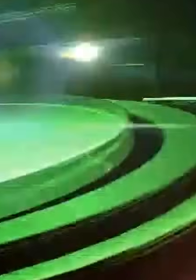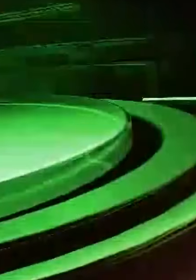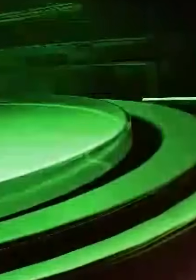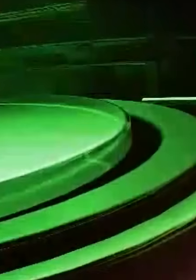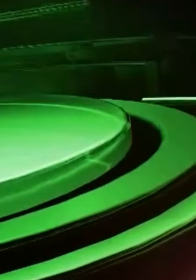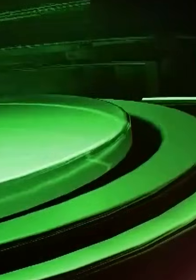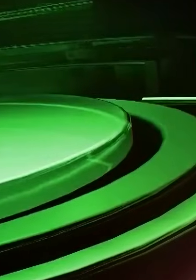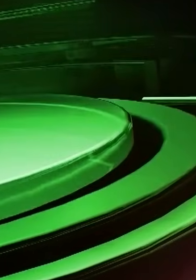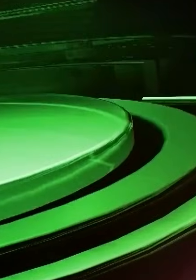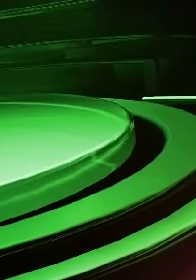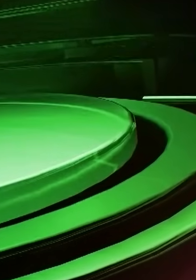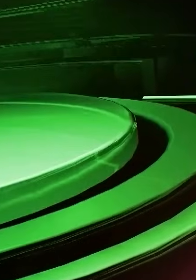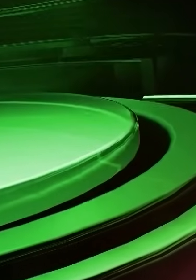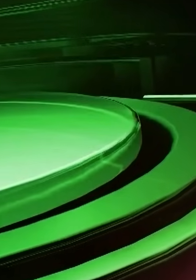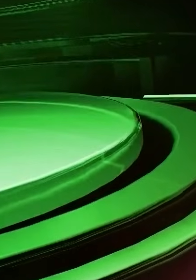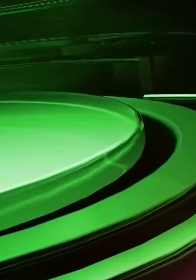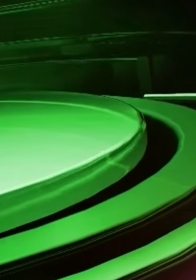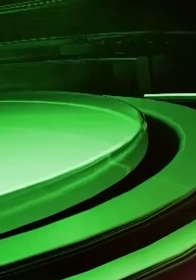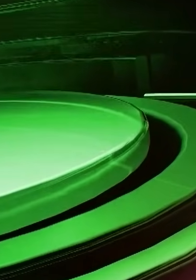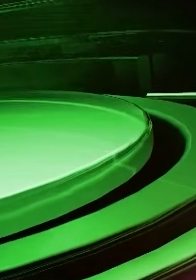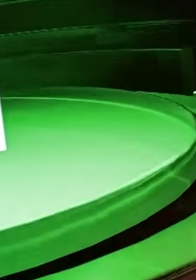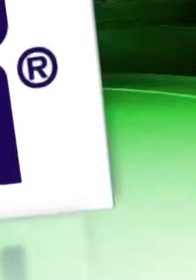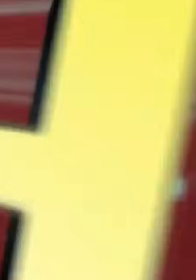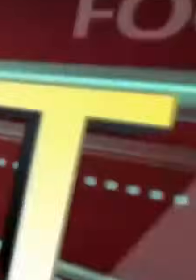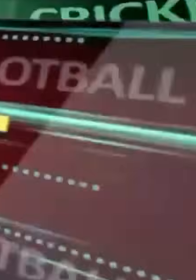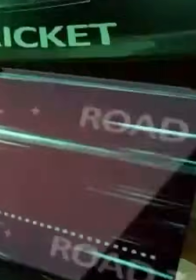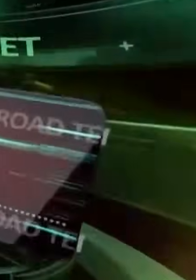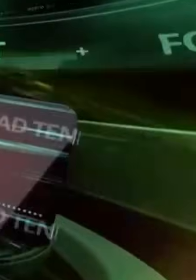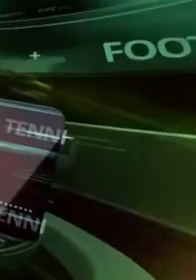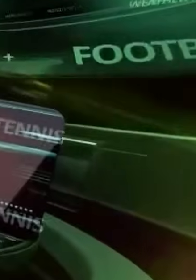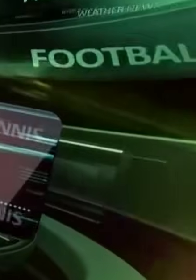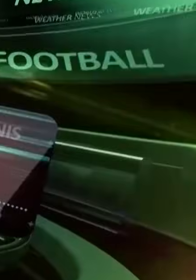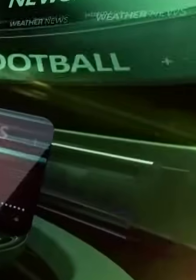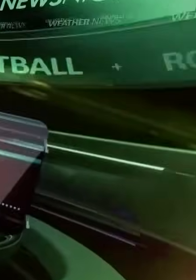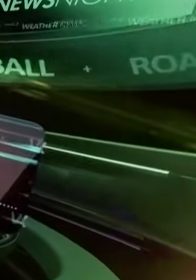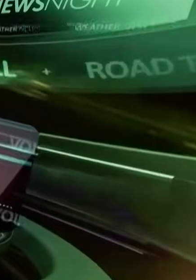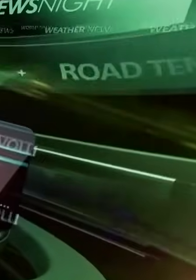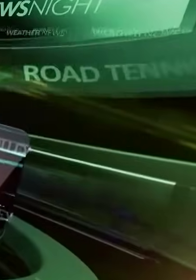And by Dasani. Live first, Dasani after.